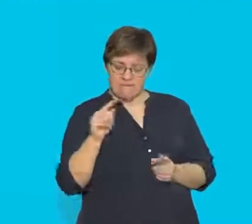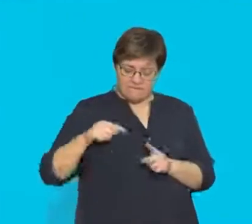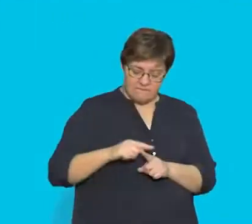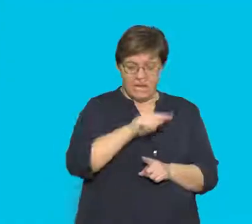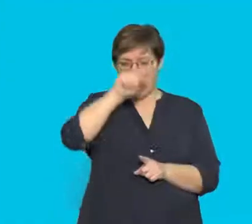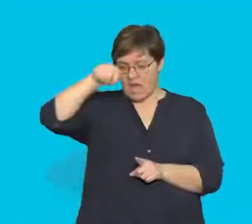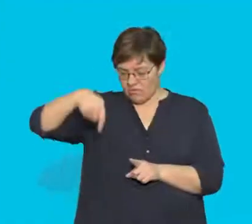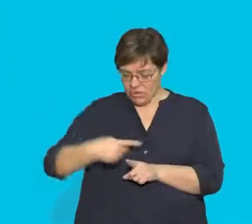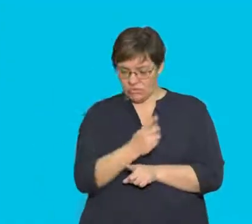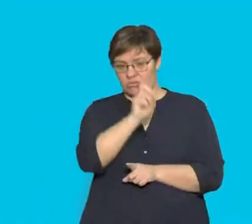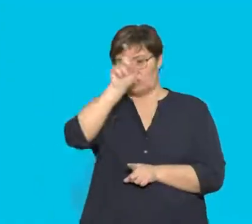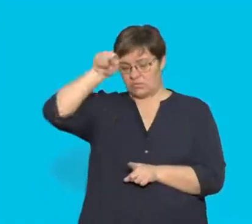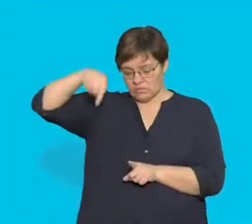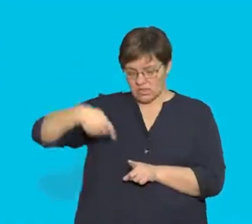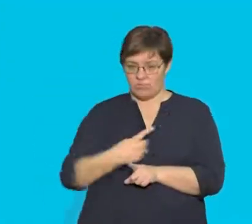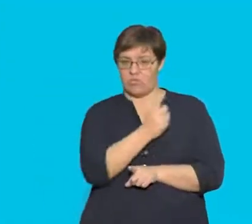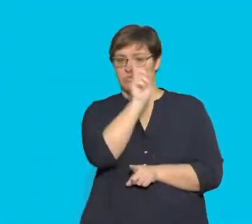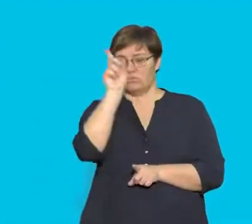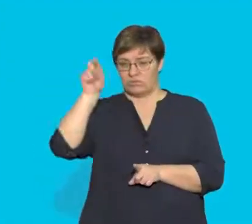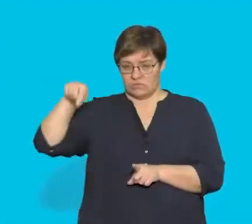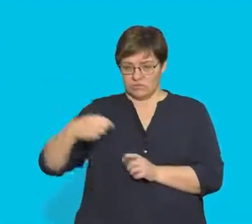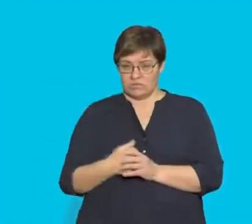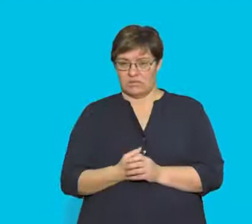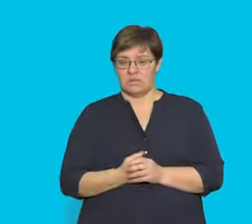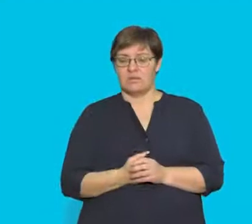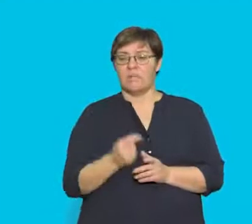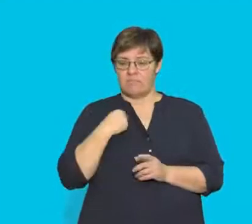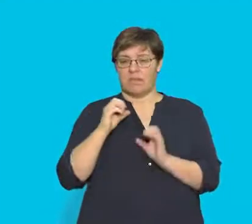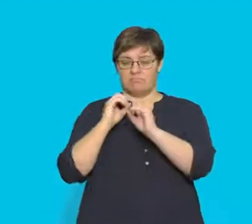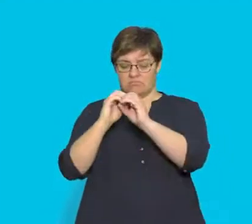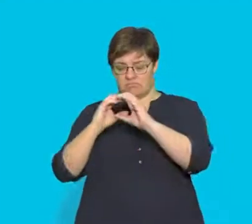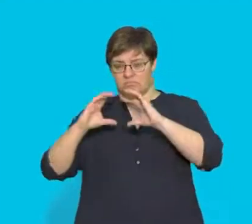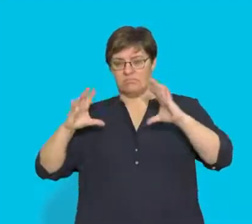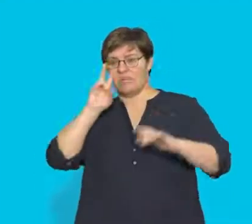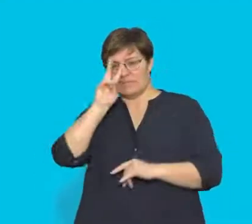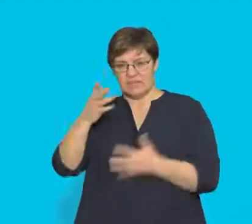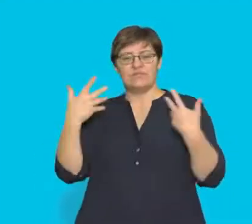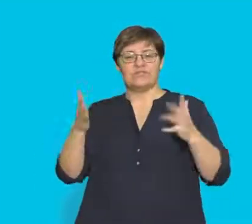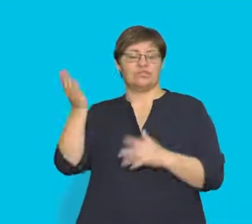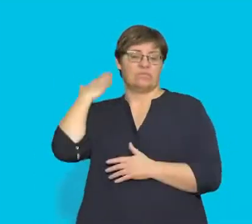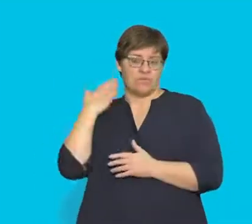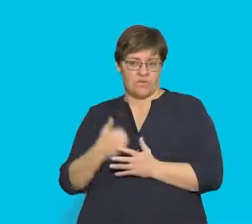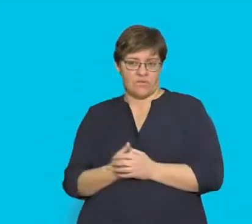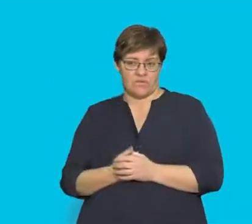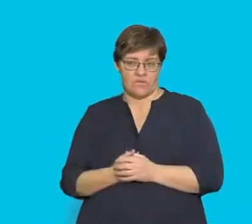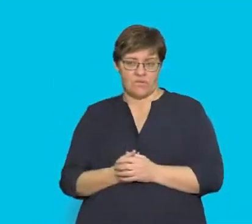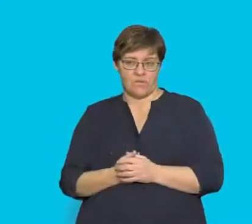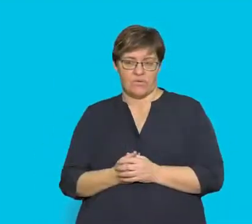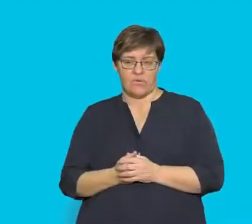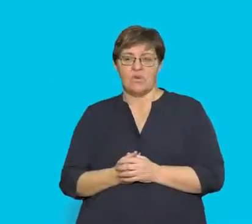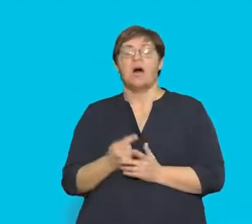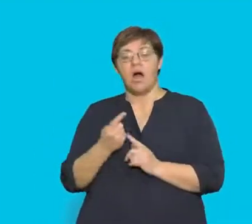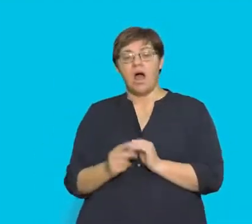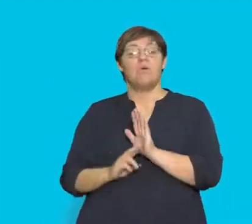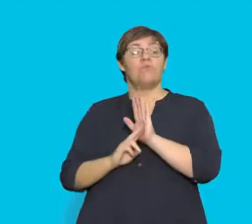curve that's going around like that. I've drawn them in, and you've seen this before. These